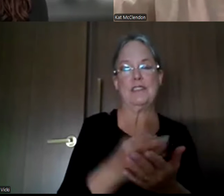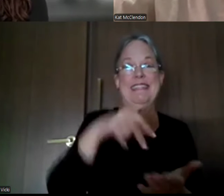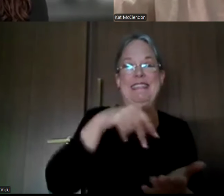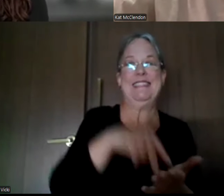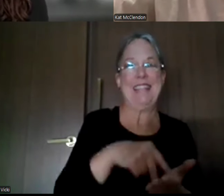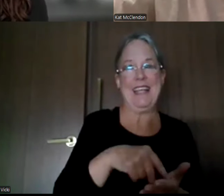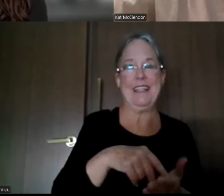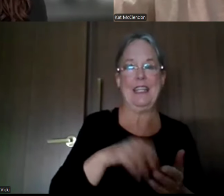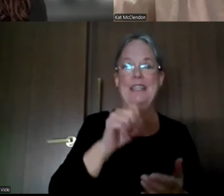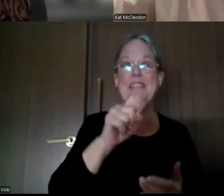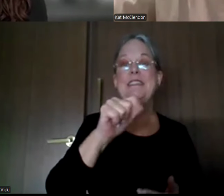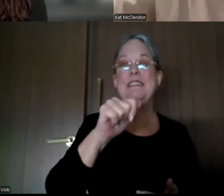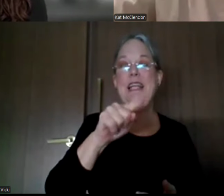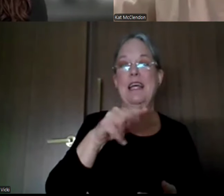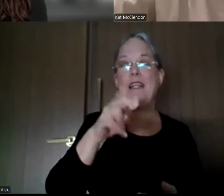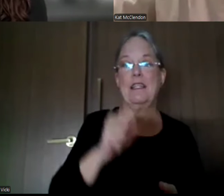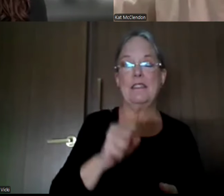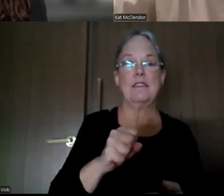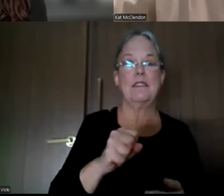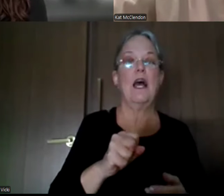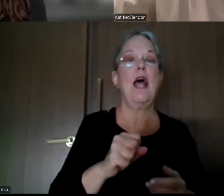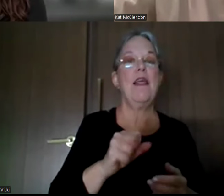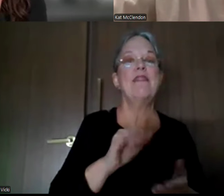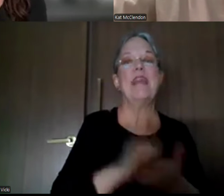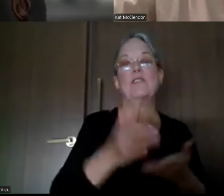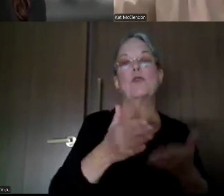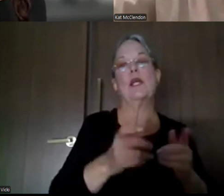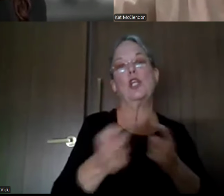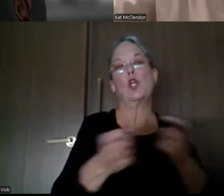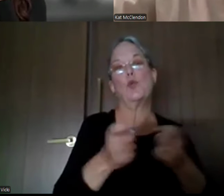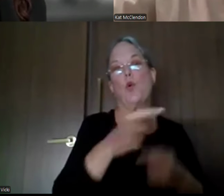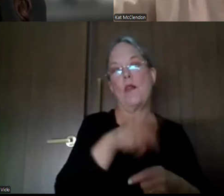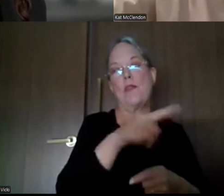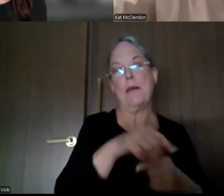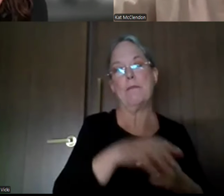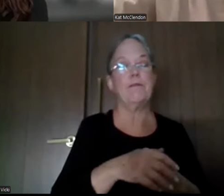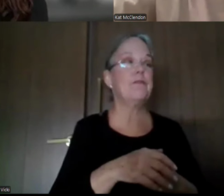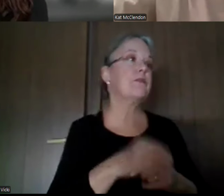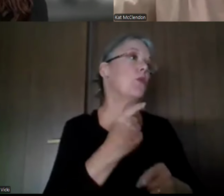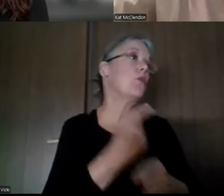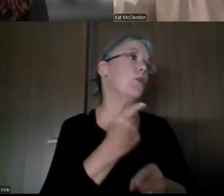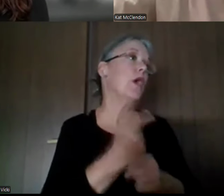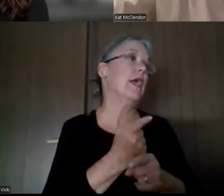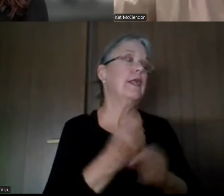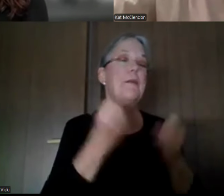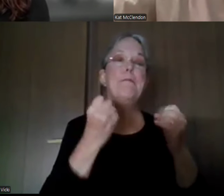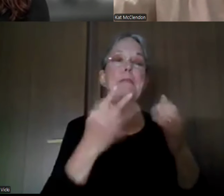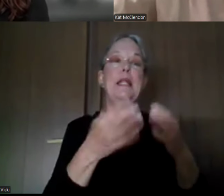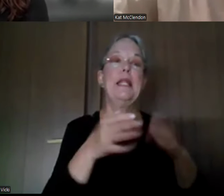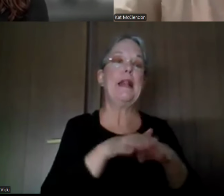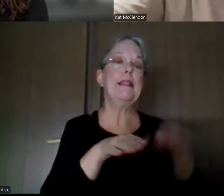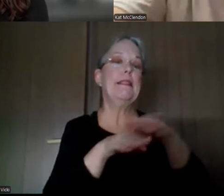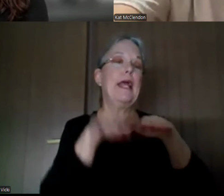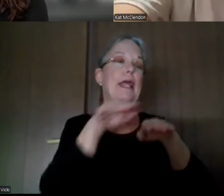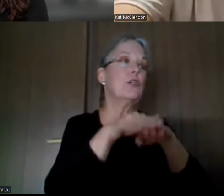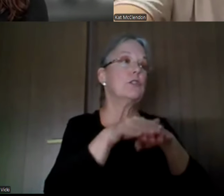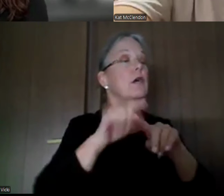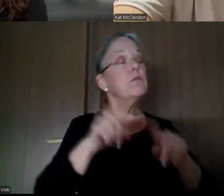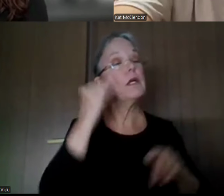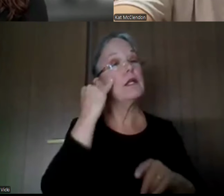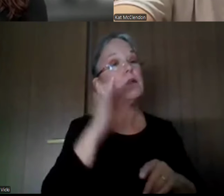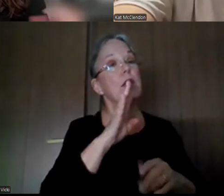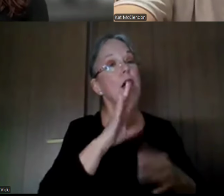them. Well said. You know, and basically there's so many layers to it, right? But if we're talking about breaking